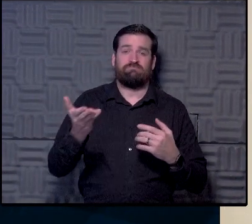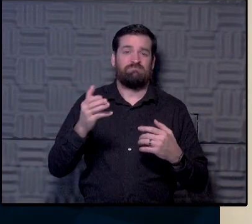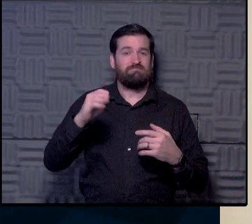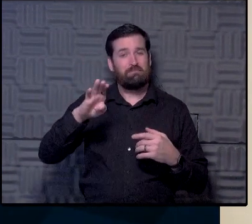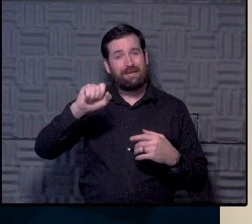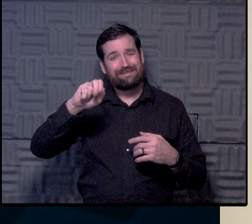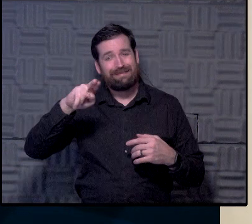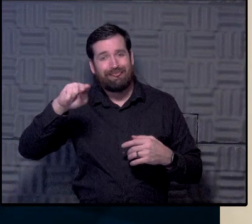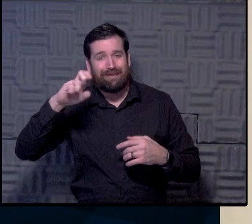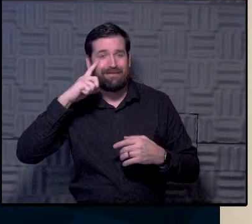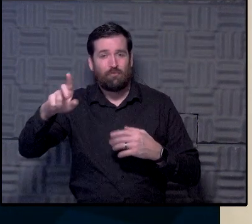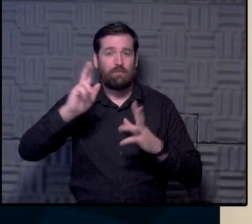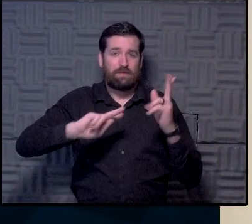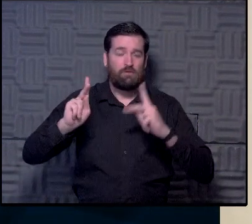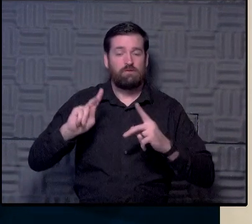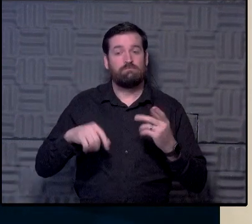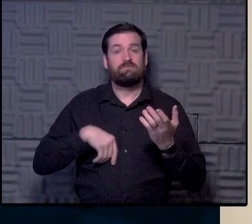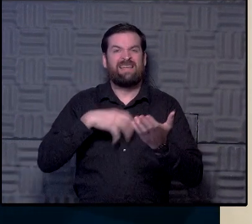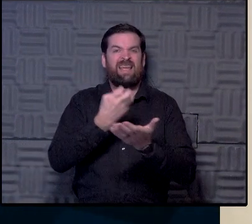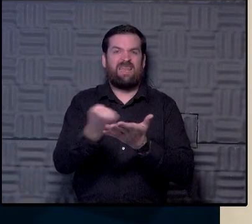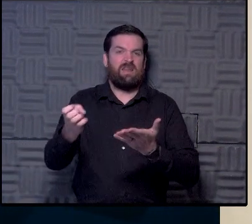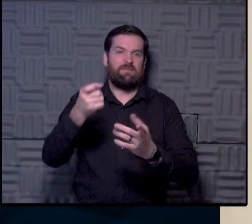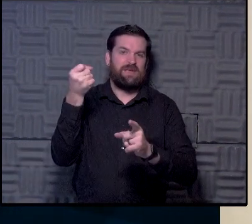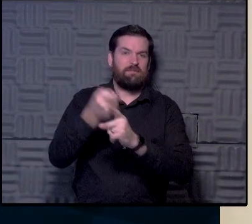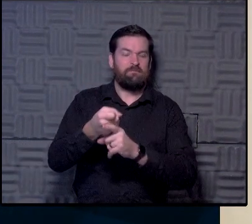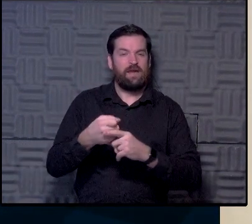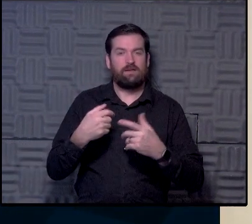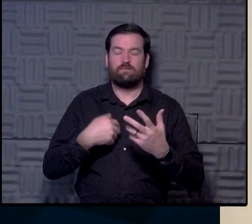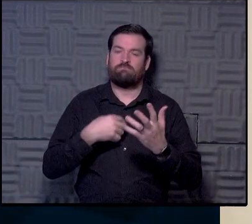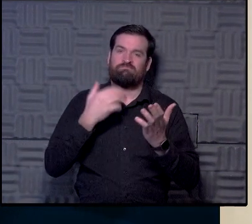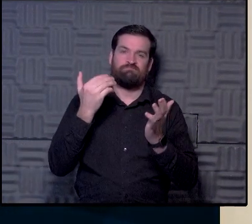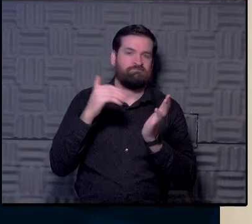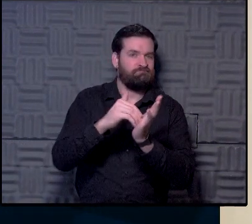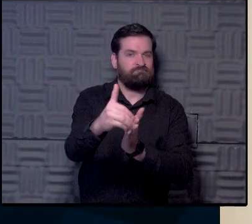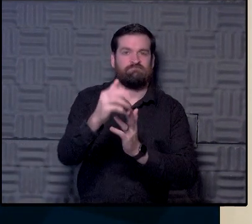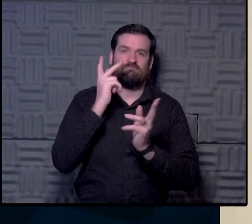lot of ways for people. The economic impact, I continue to see